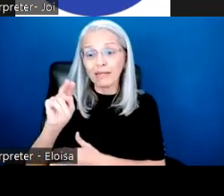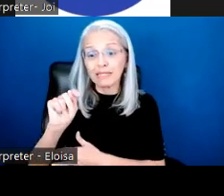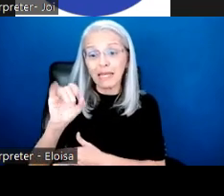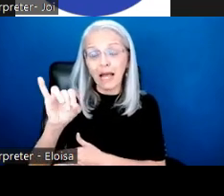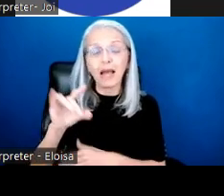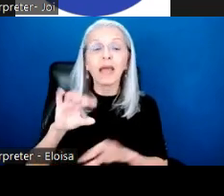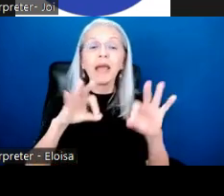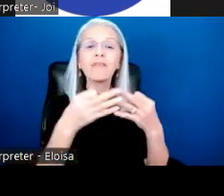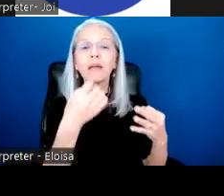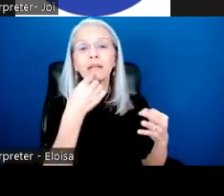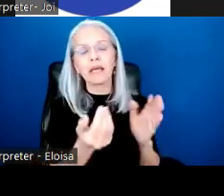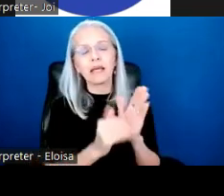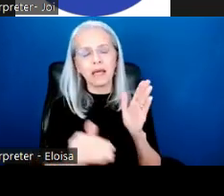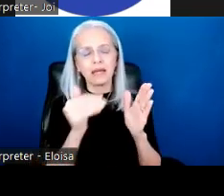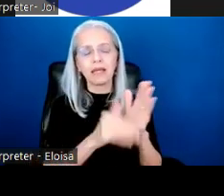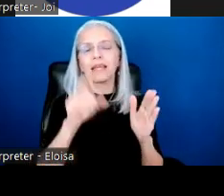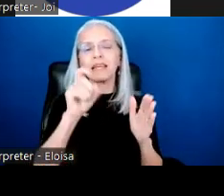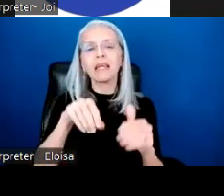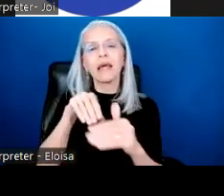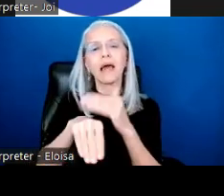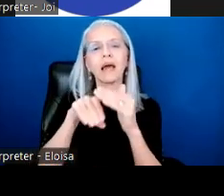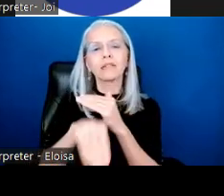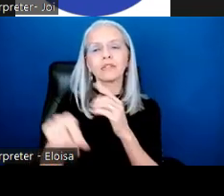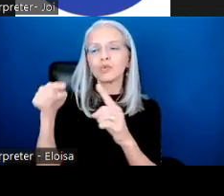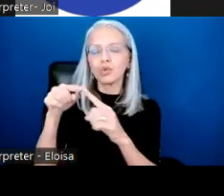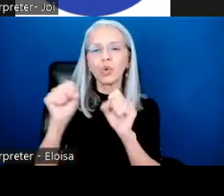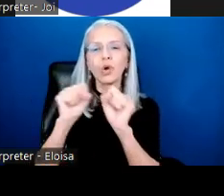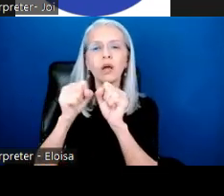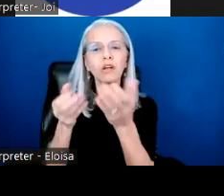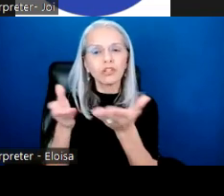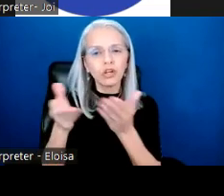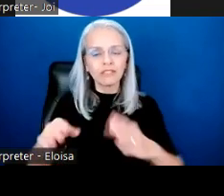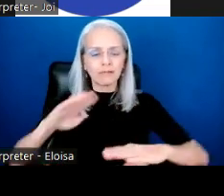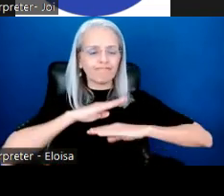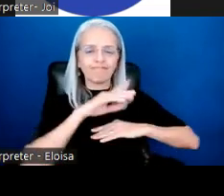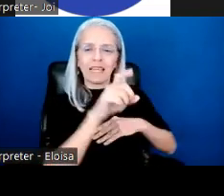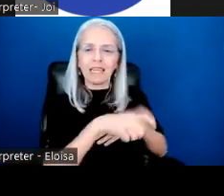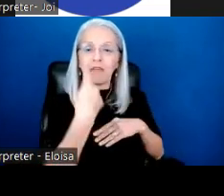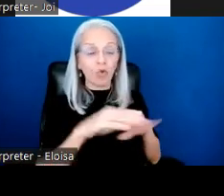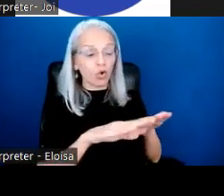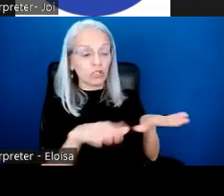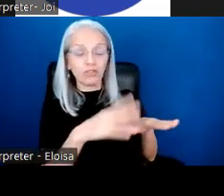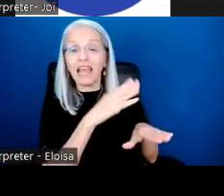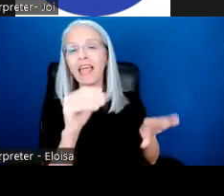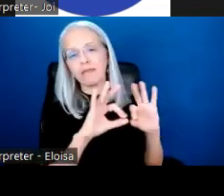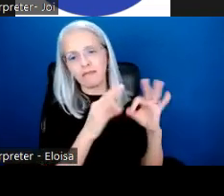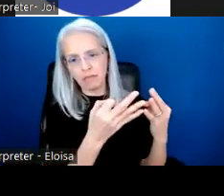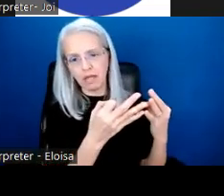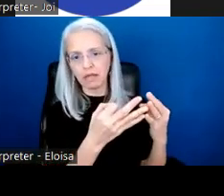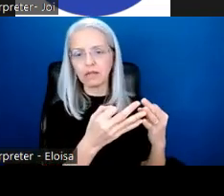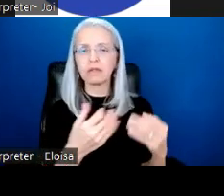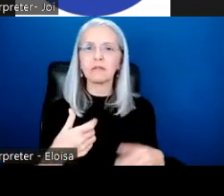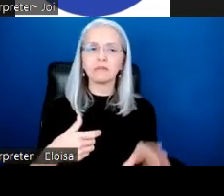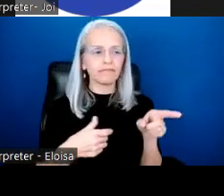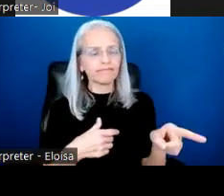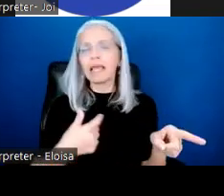telling us repeatedly they need access to services that meet the needs of their children and family. I need somebody to work